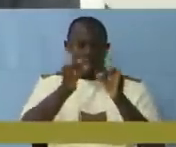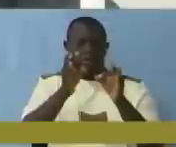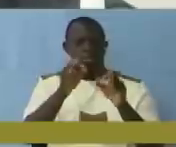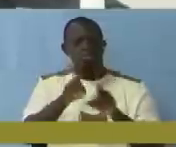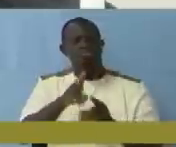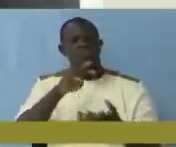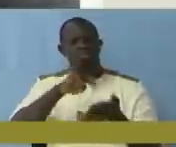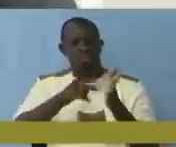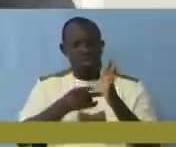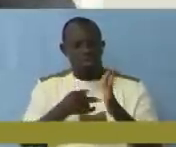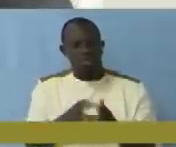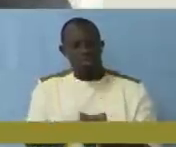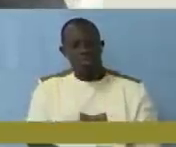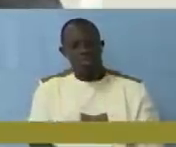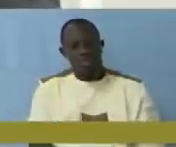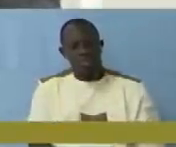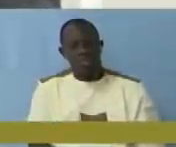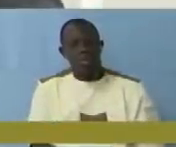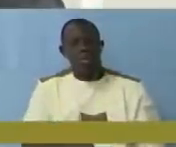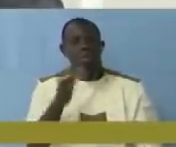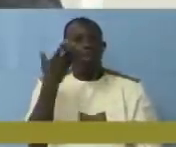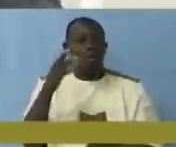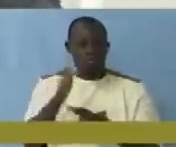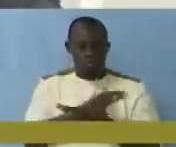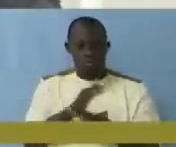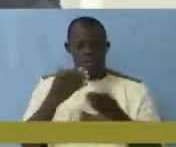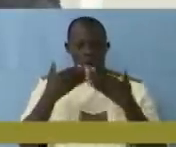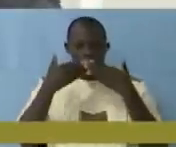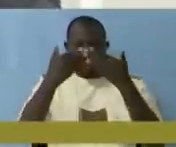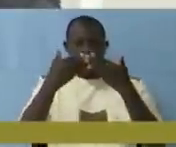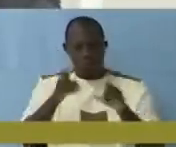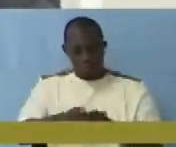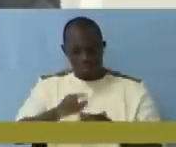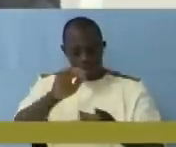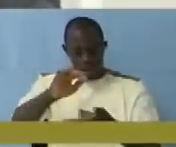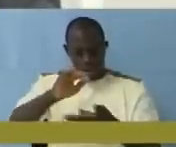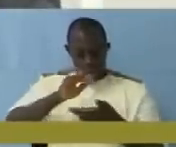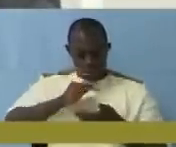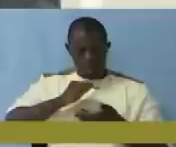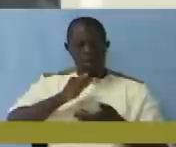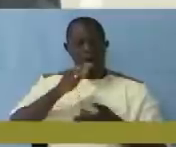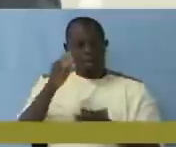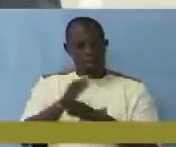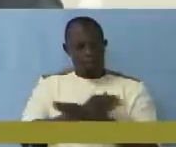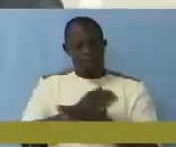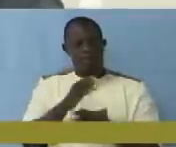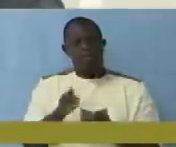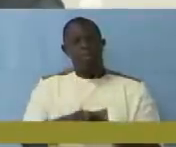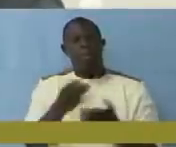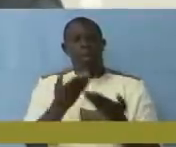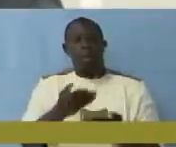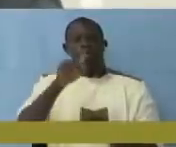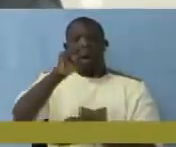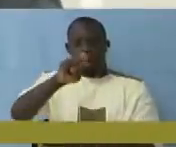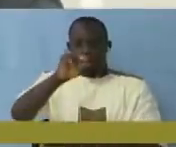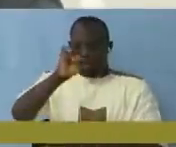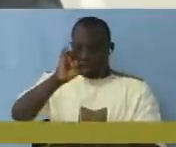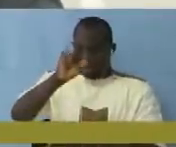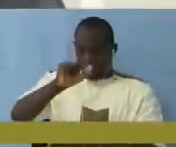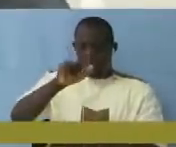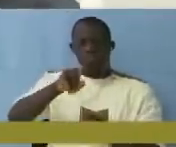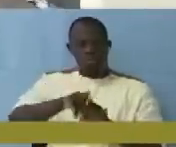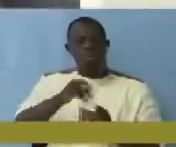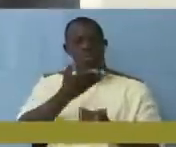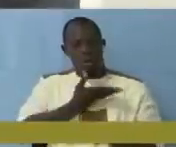that when the information was received, the NIA established